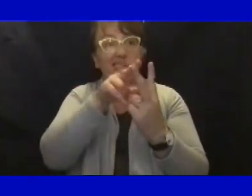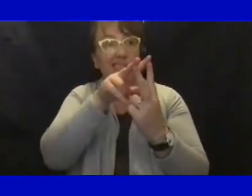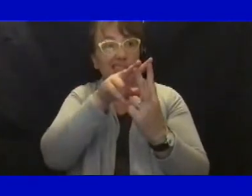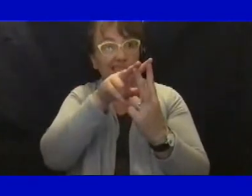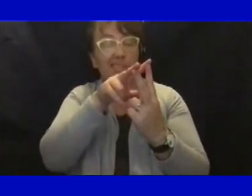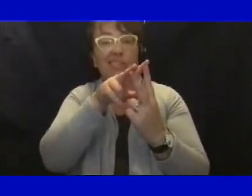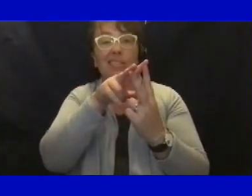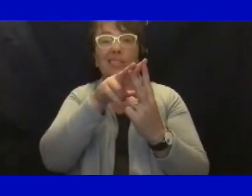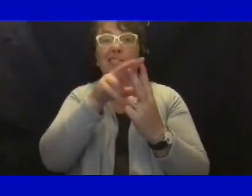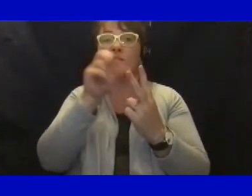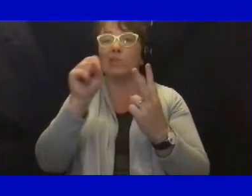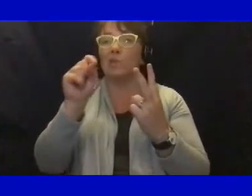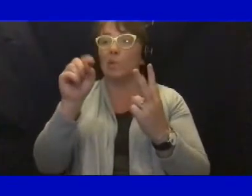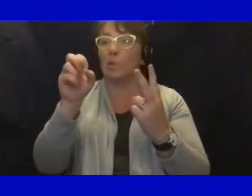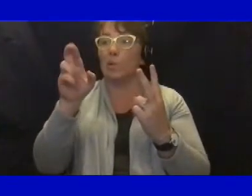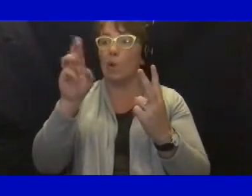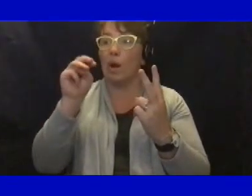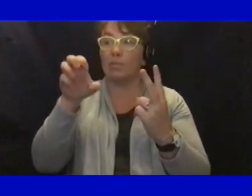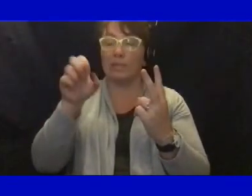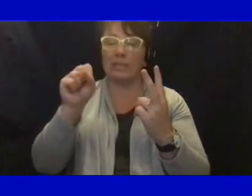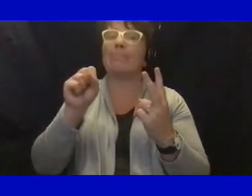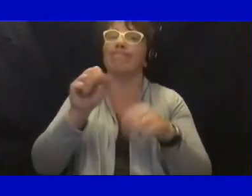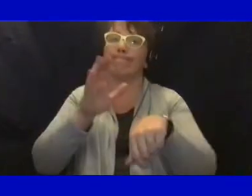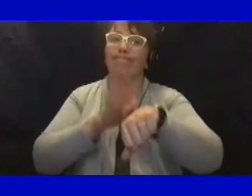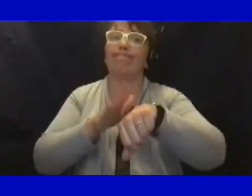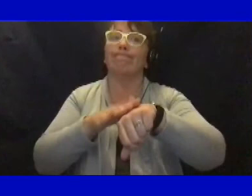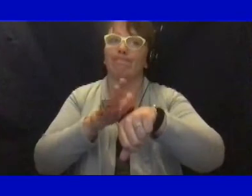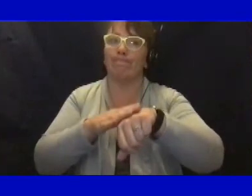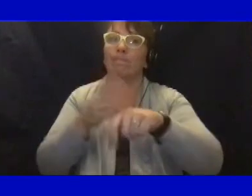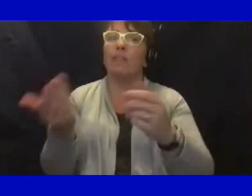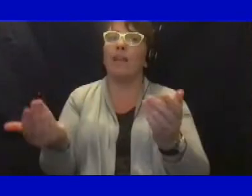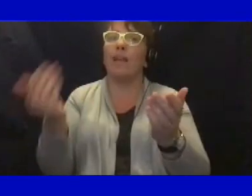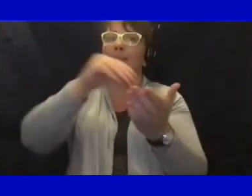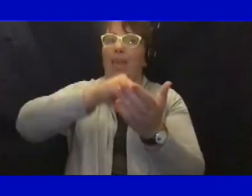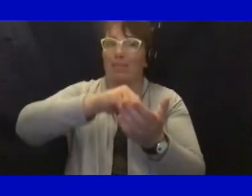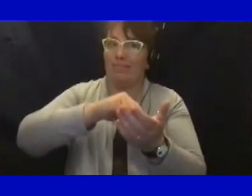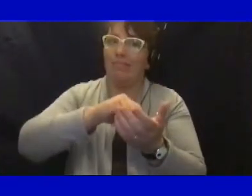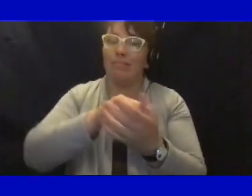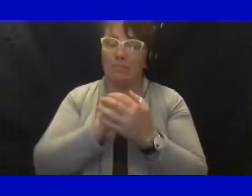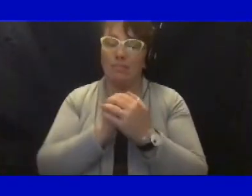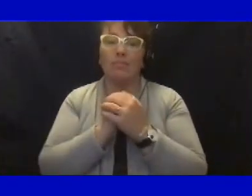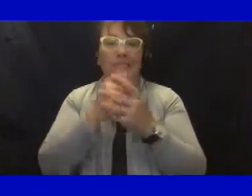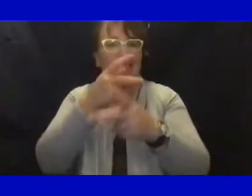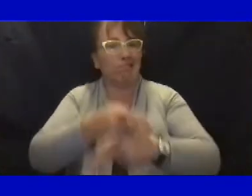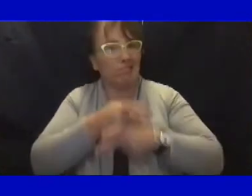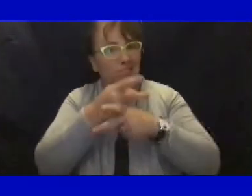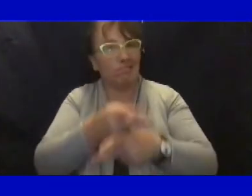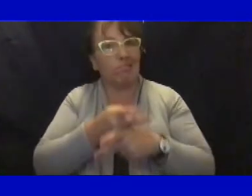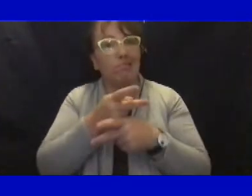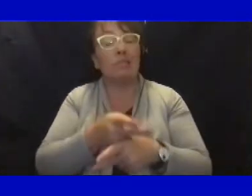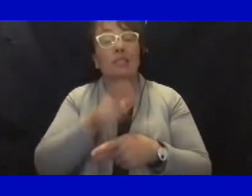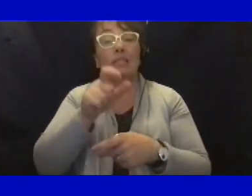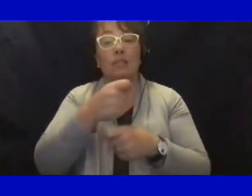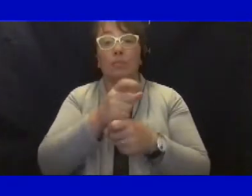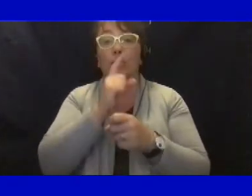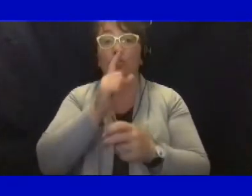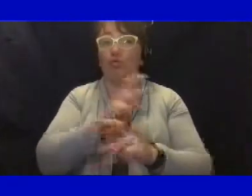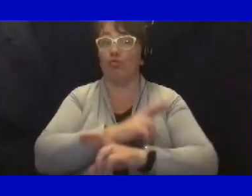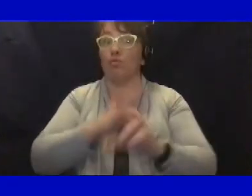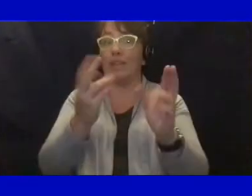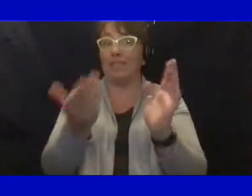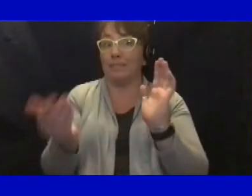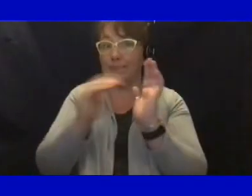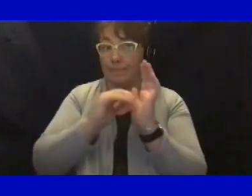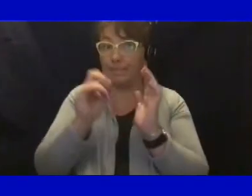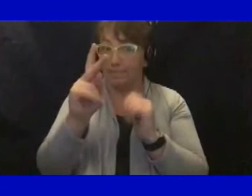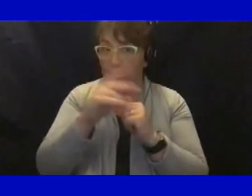December 2016 storm, it's very likely that you might have problems again this winter and that you will need to make sure that you're prepared. However, I would